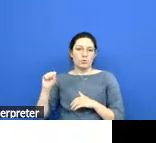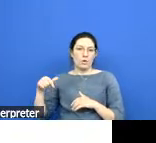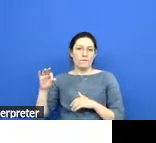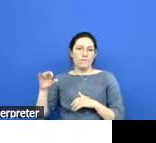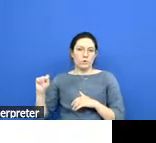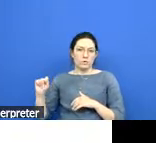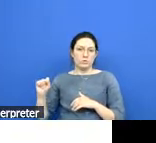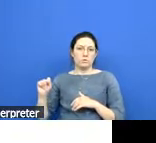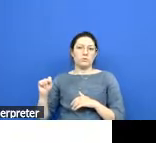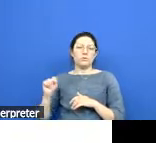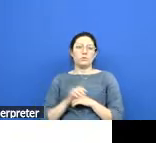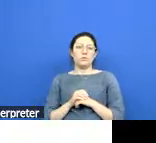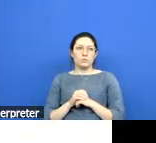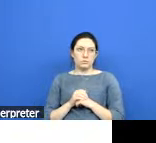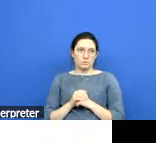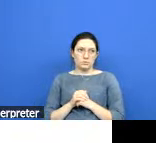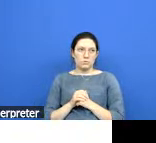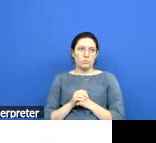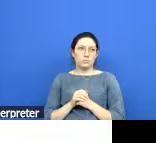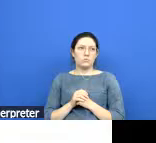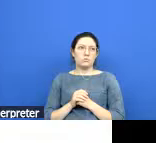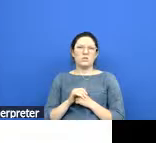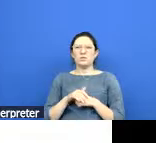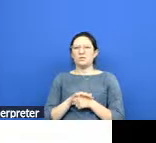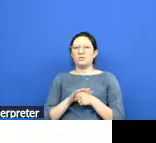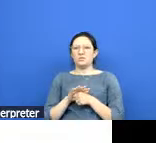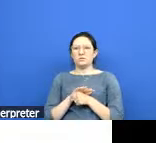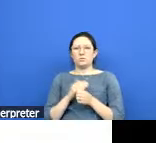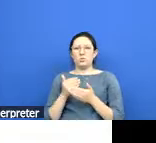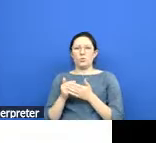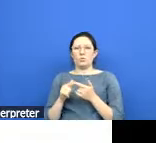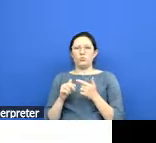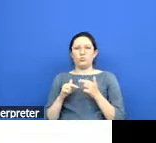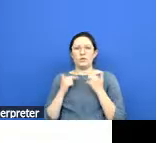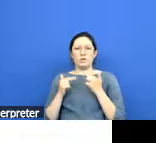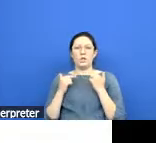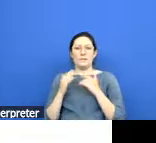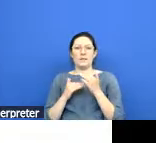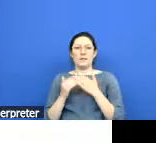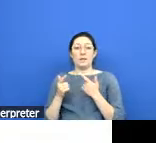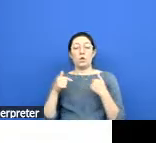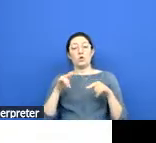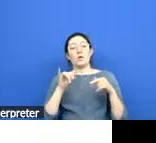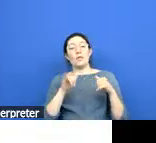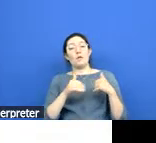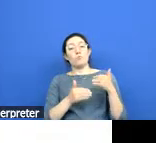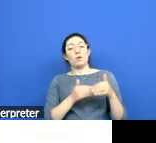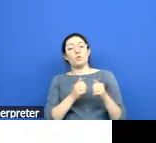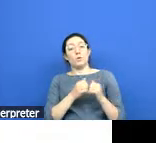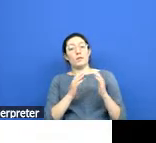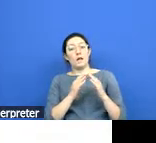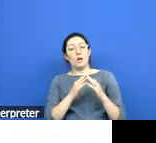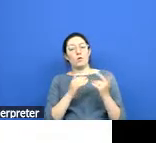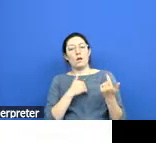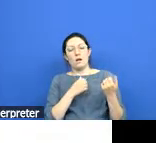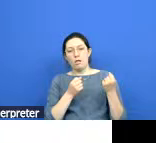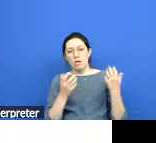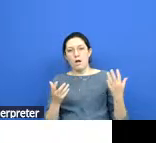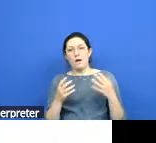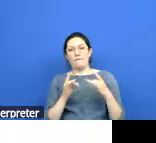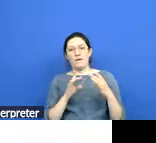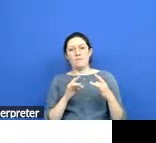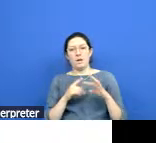same location as these residential buildings. During that process with the town, we got a lot of feedback from town staff,